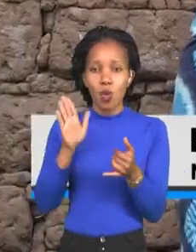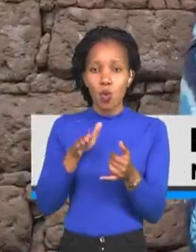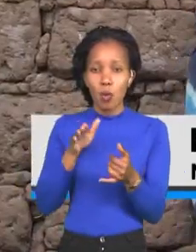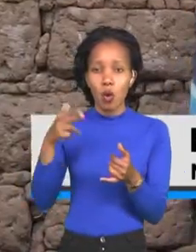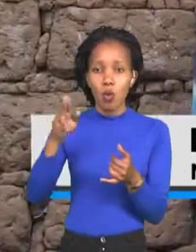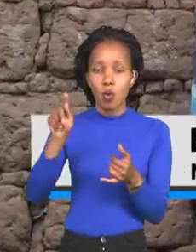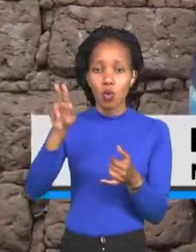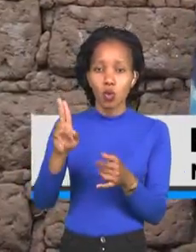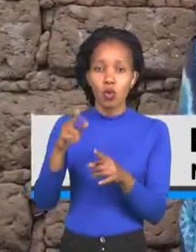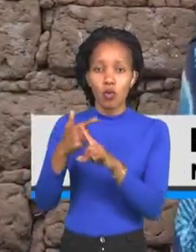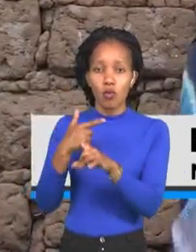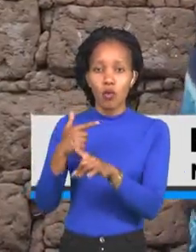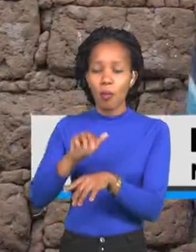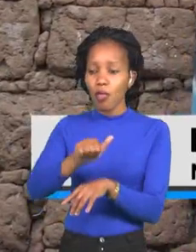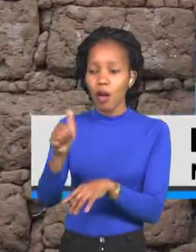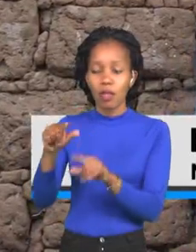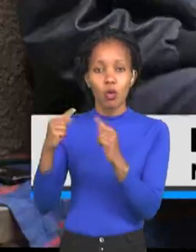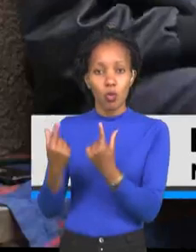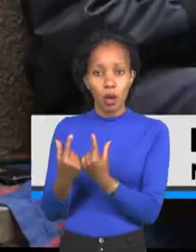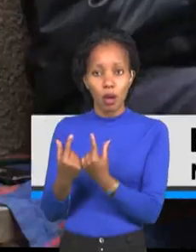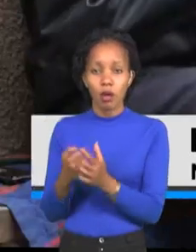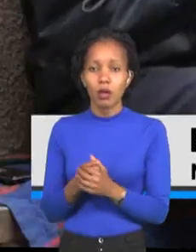the majority ethnicity.